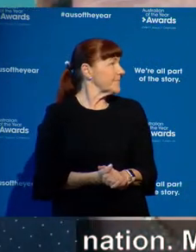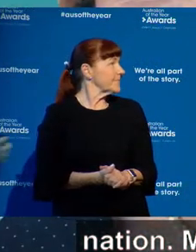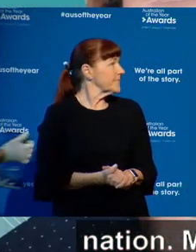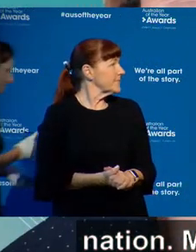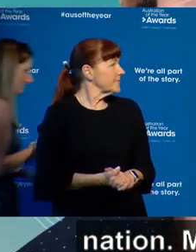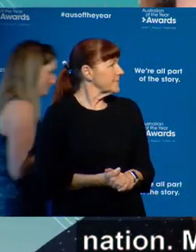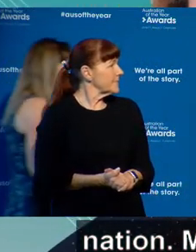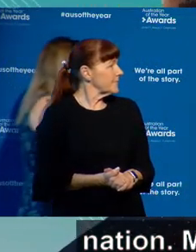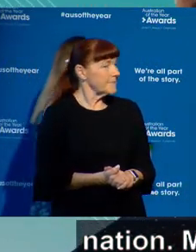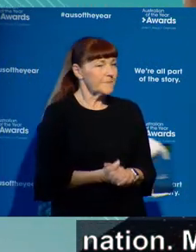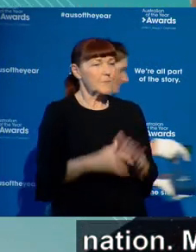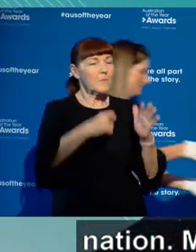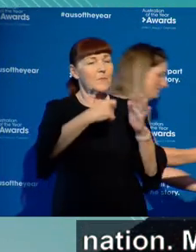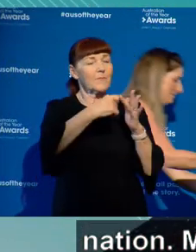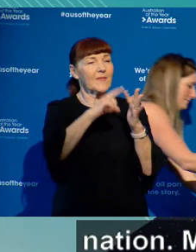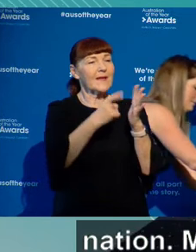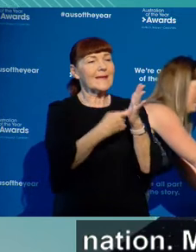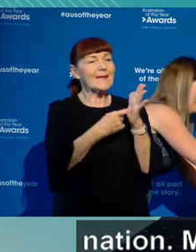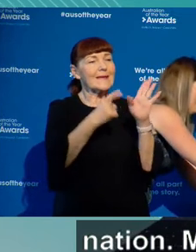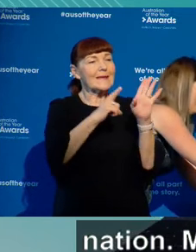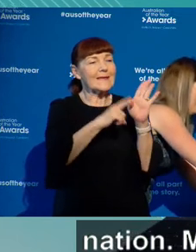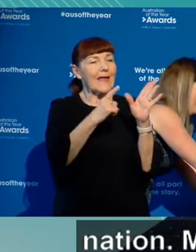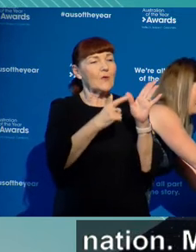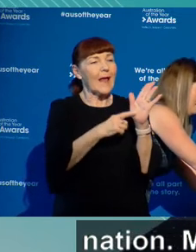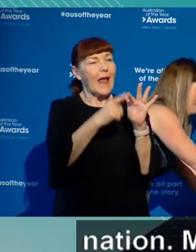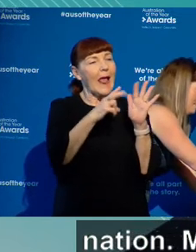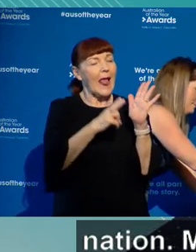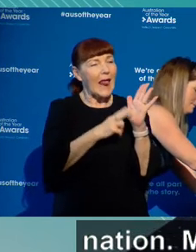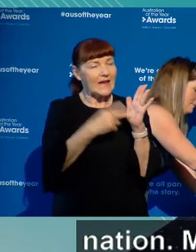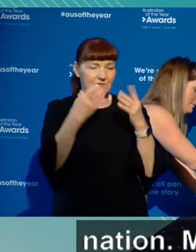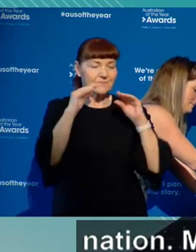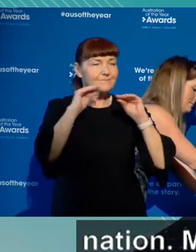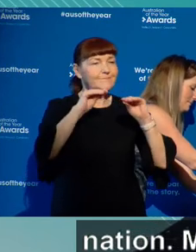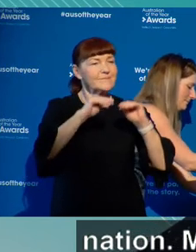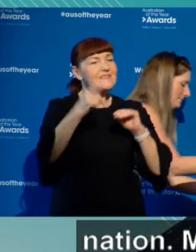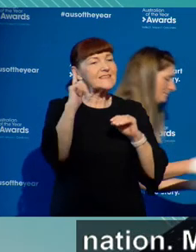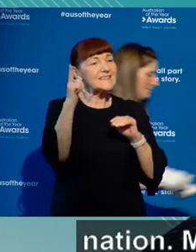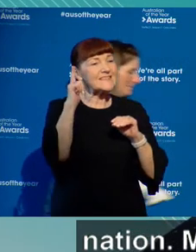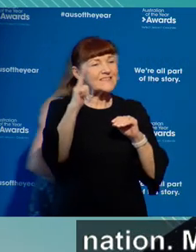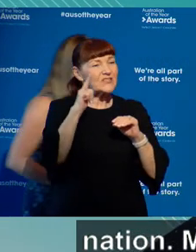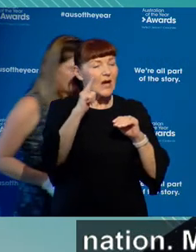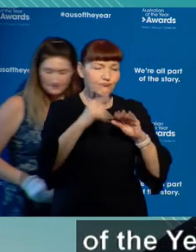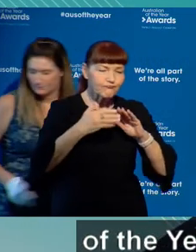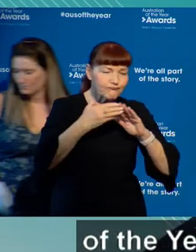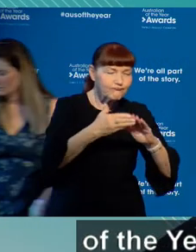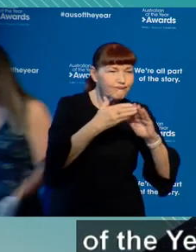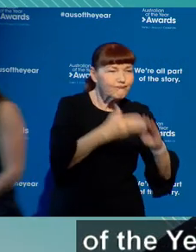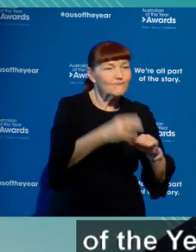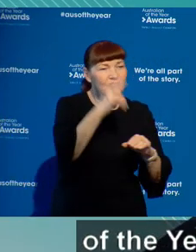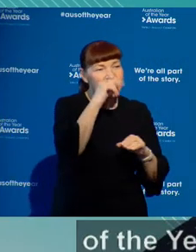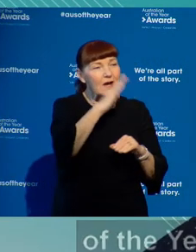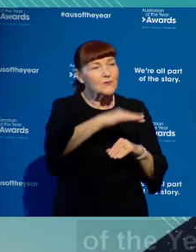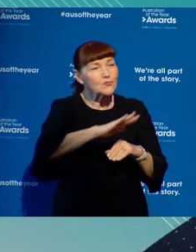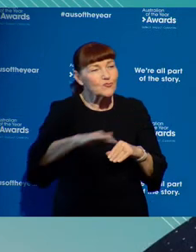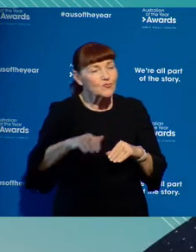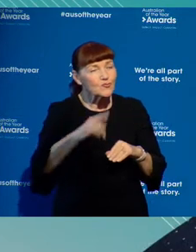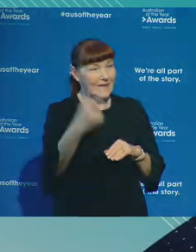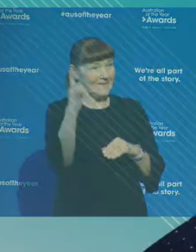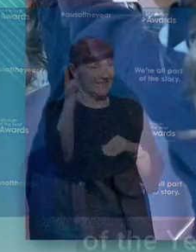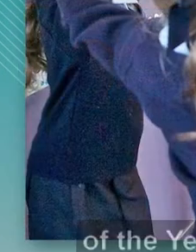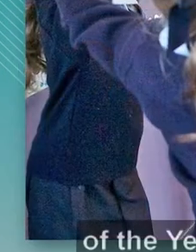a leading educator, Kerry Allen has transformed the lives of young children and teachers in Canberra for over 50